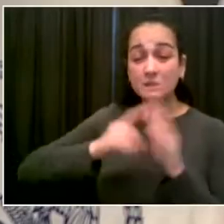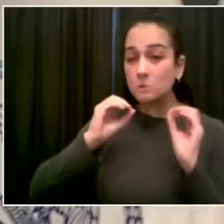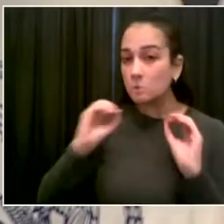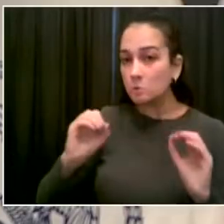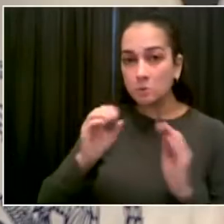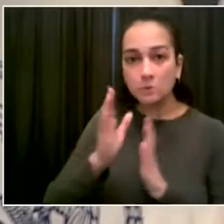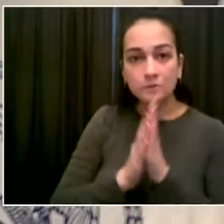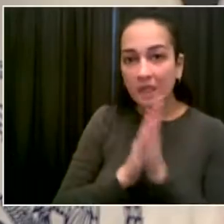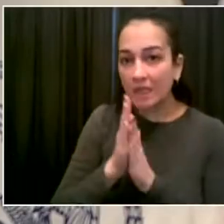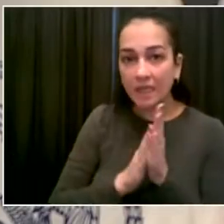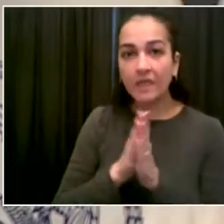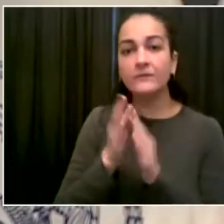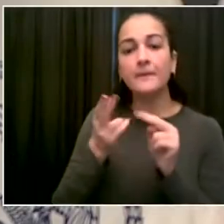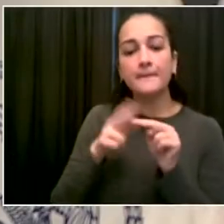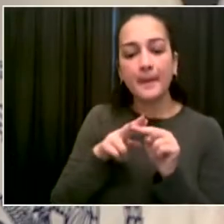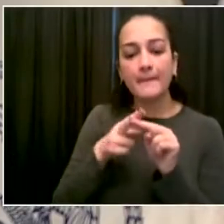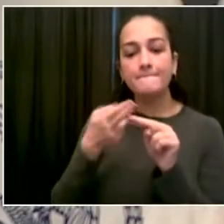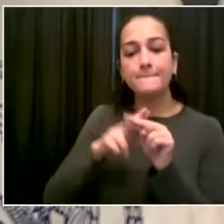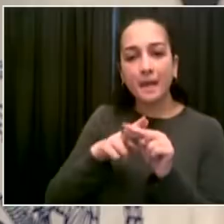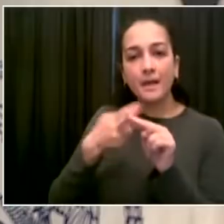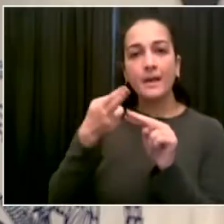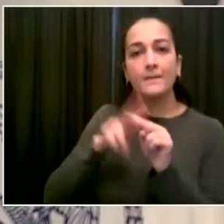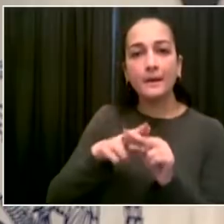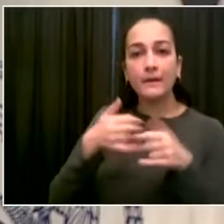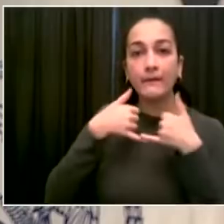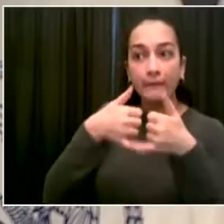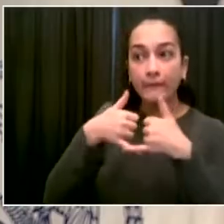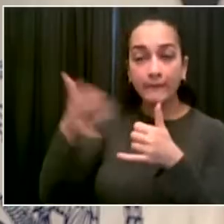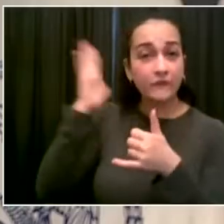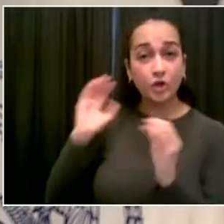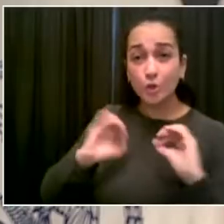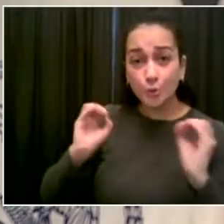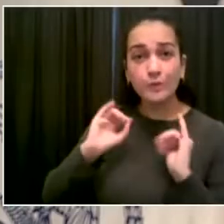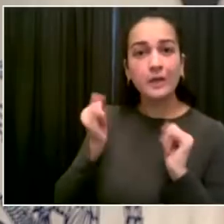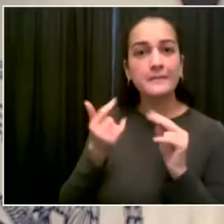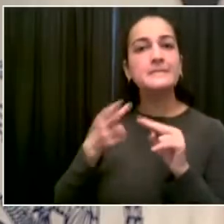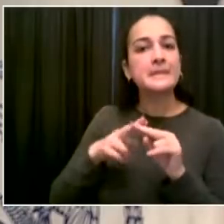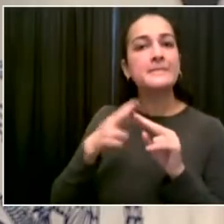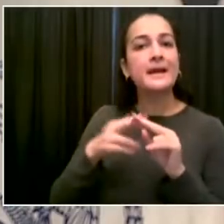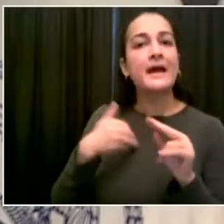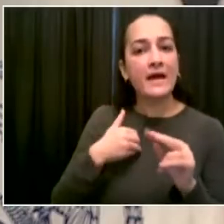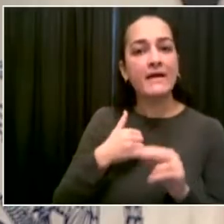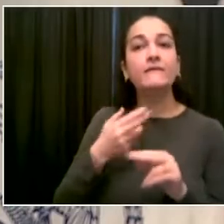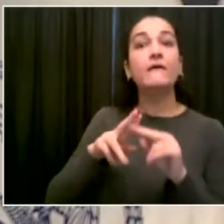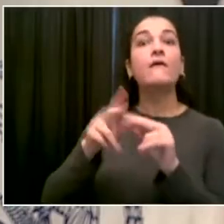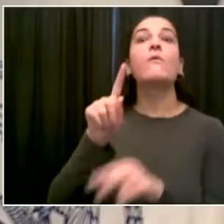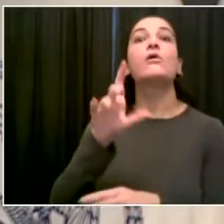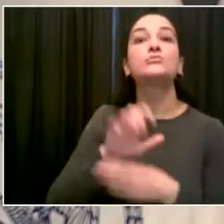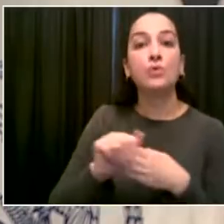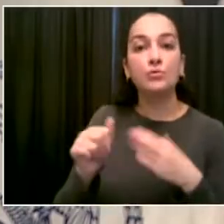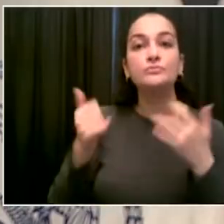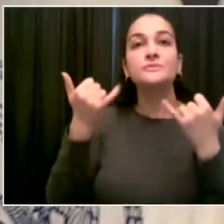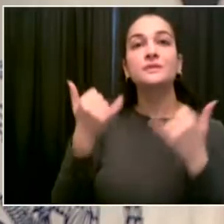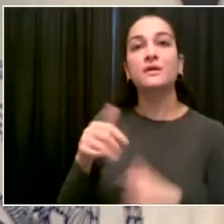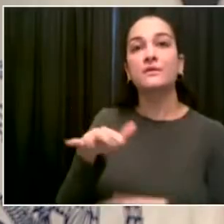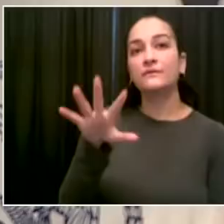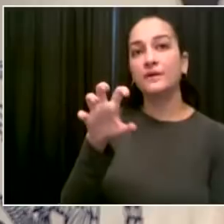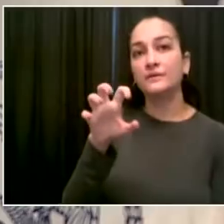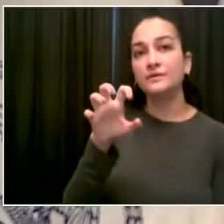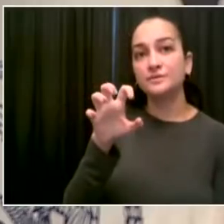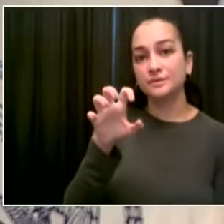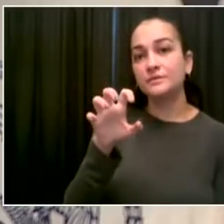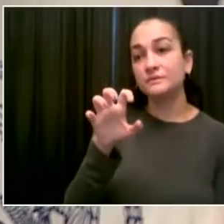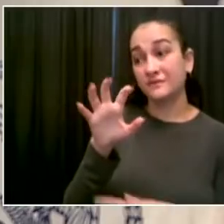incentive will help get something done for everyone. So that's the whole idea, is what's going to get the job done. Go ahead, Michael.